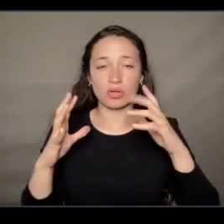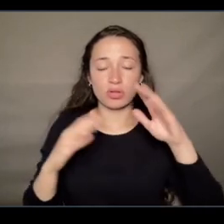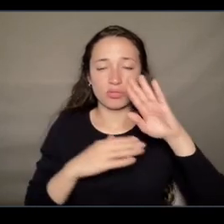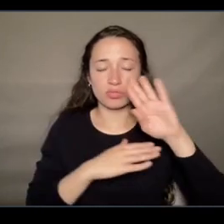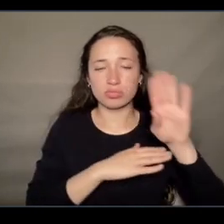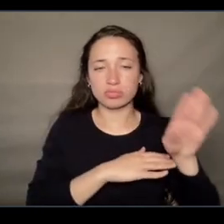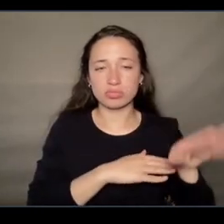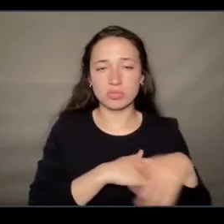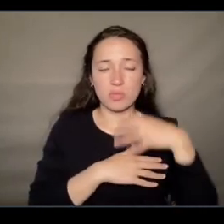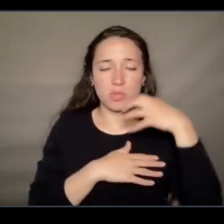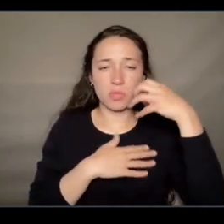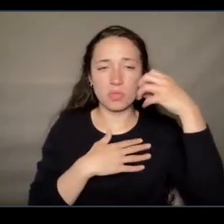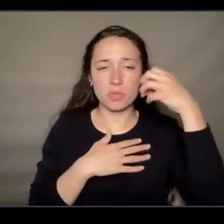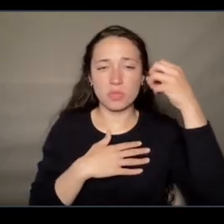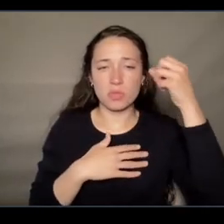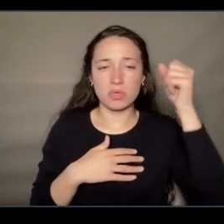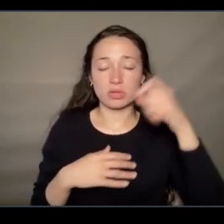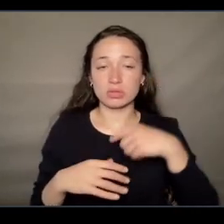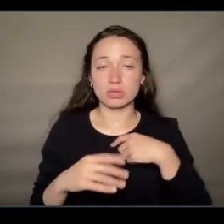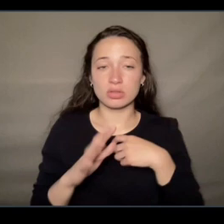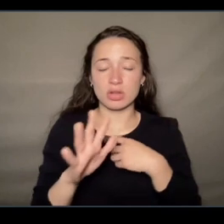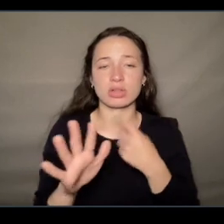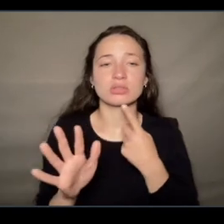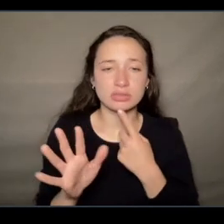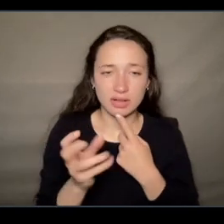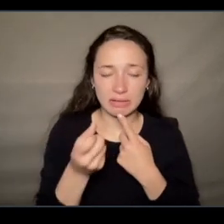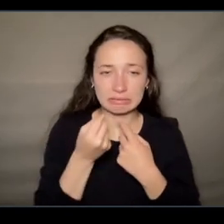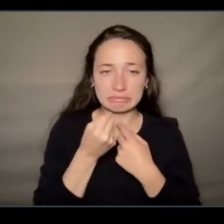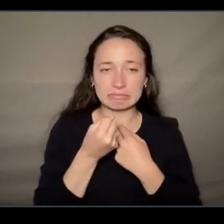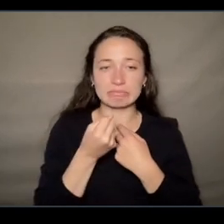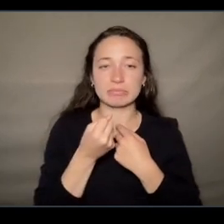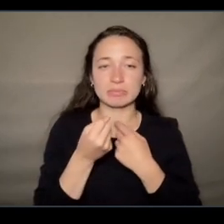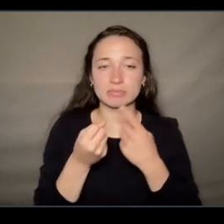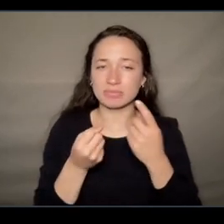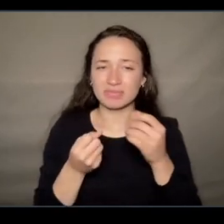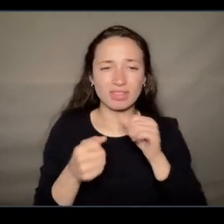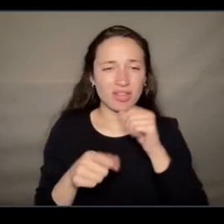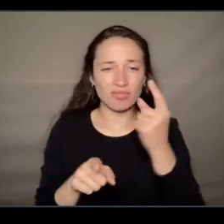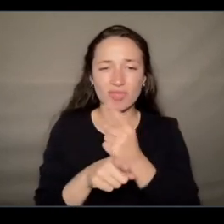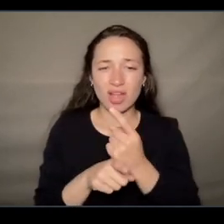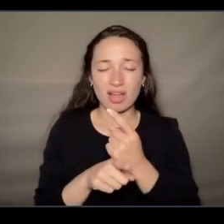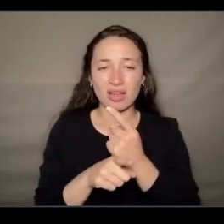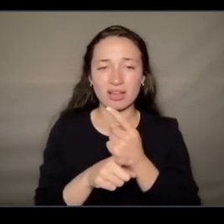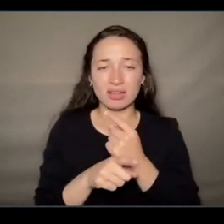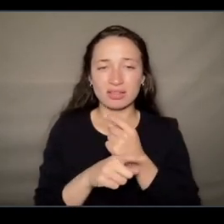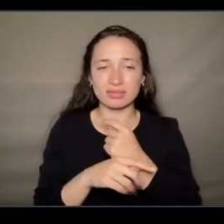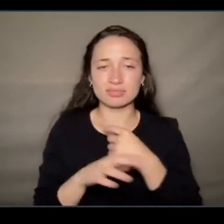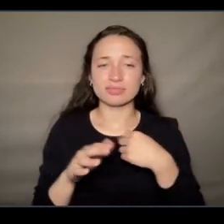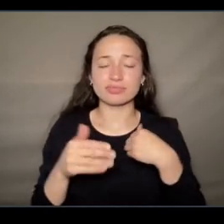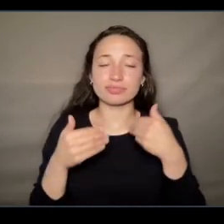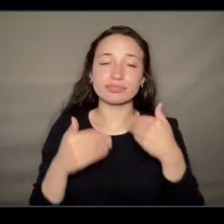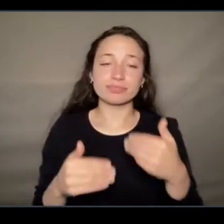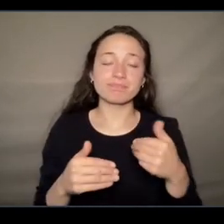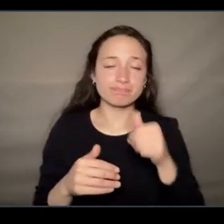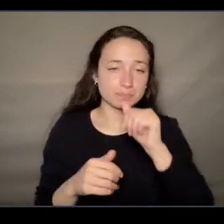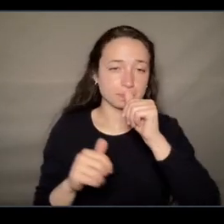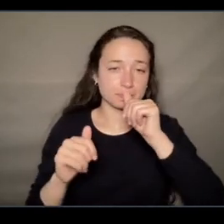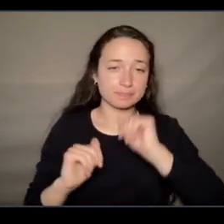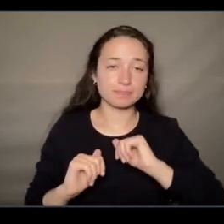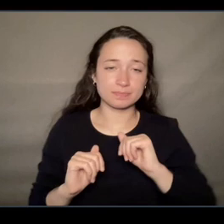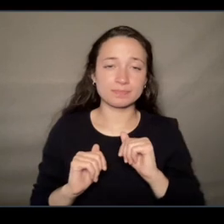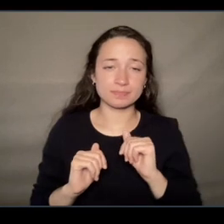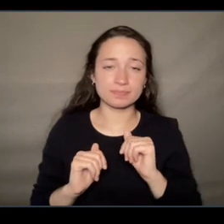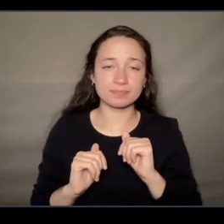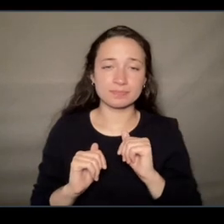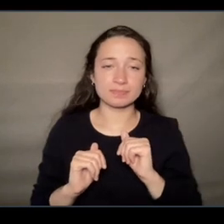older overnight, I nearly said. But that wasn't right. I could take it